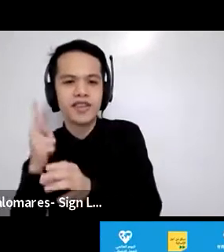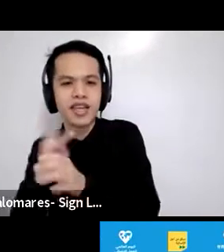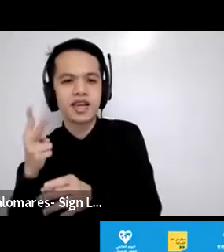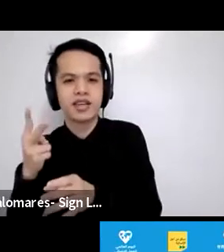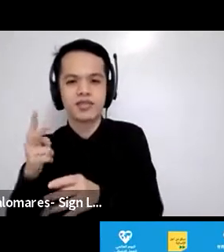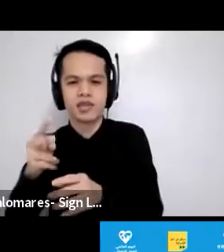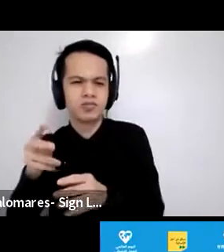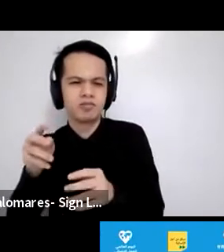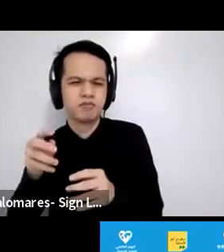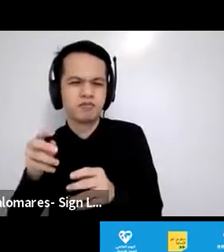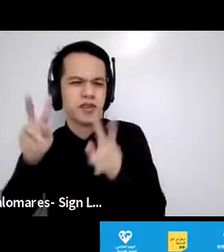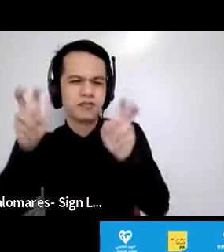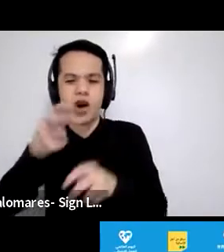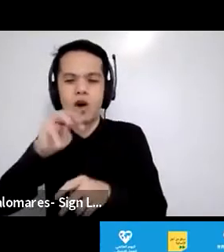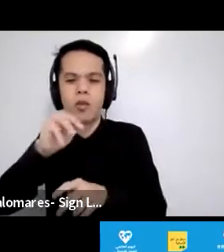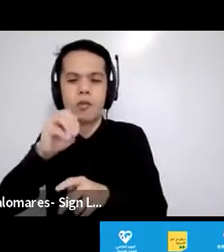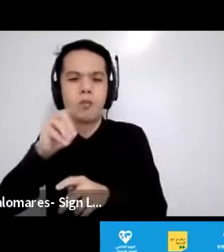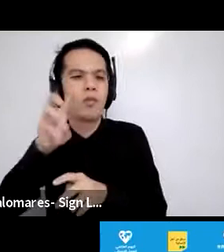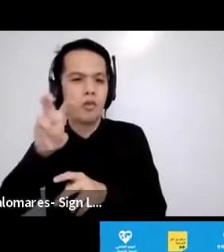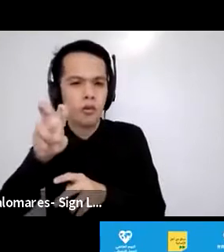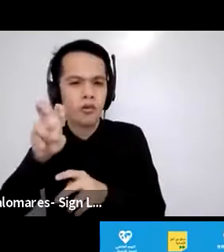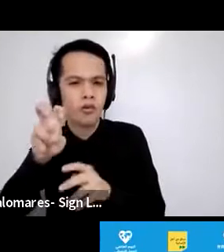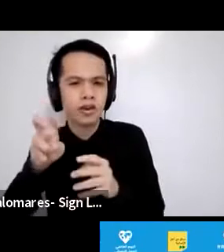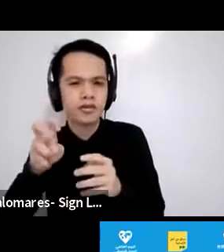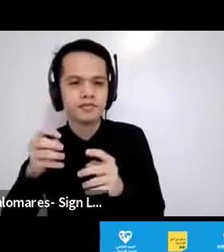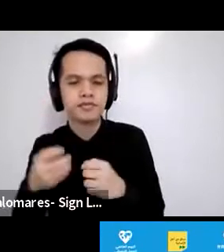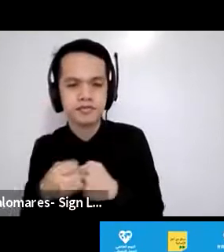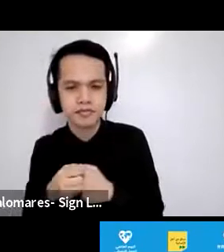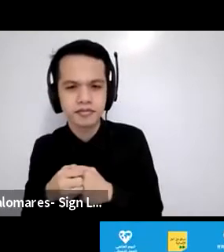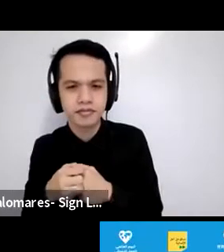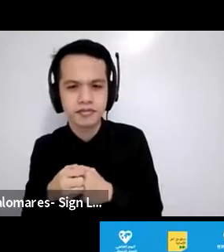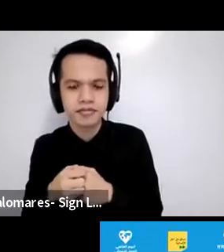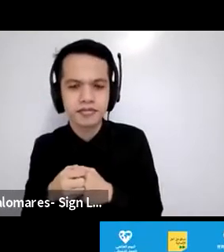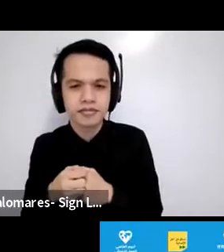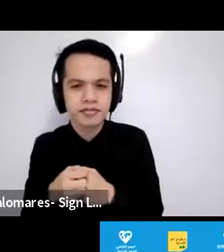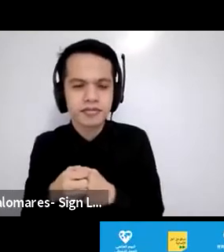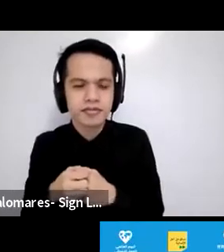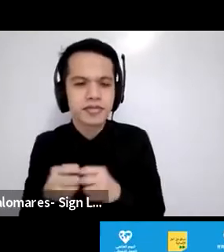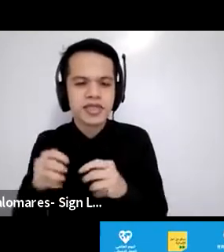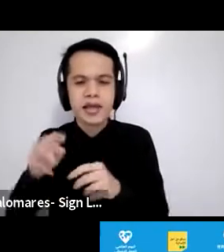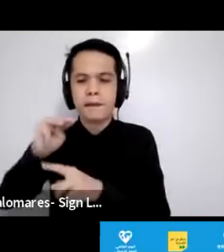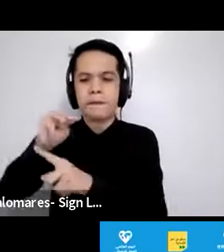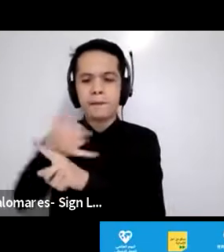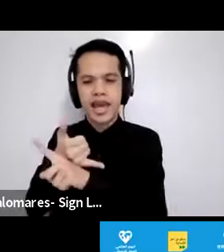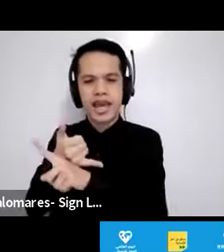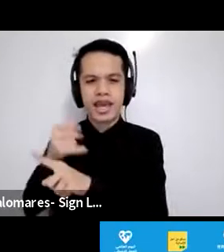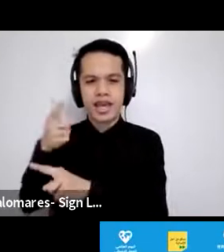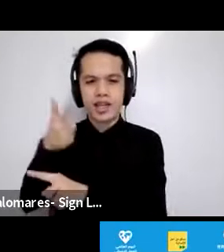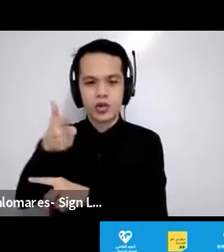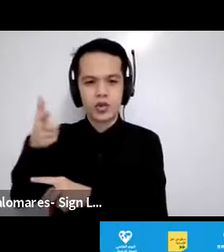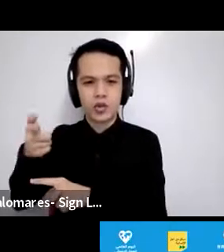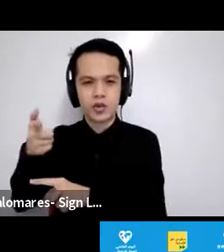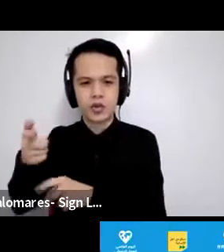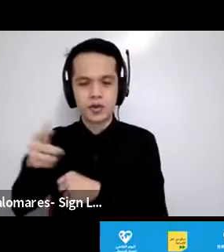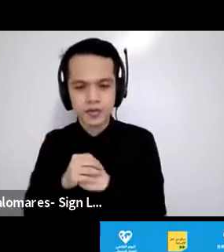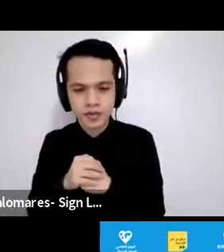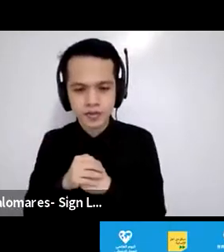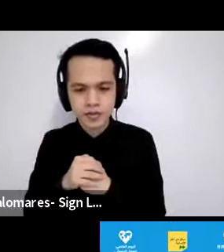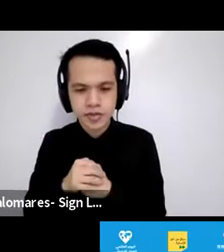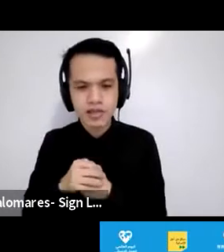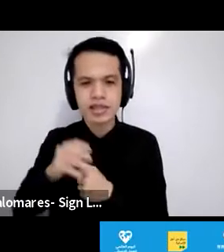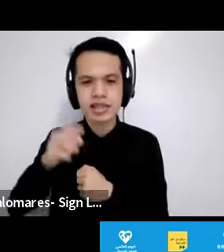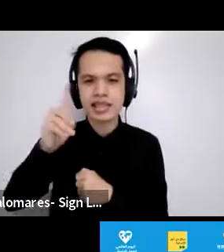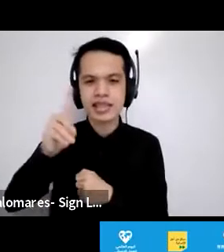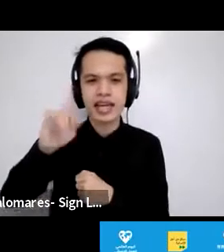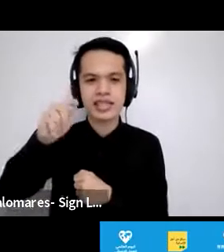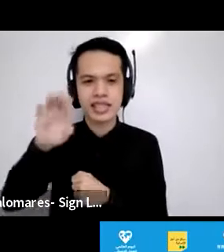MOVE, at the same time. Now, in May 2021, the ICT and World